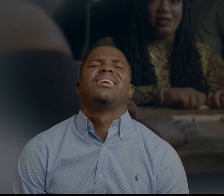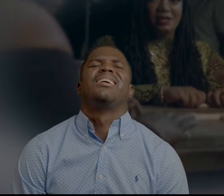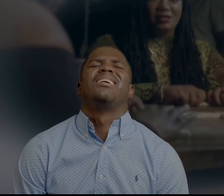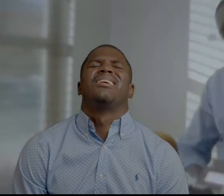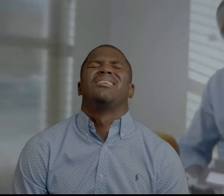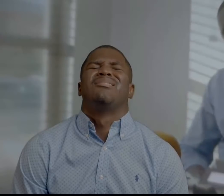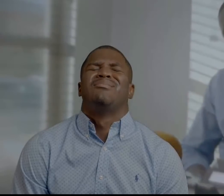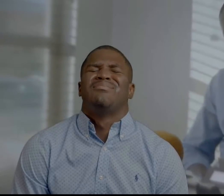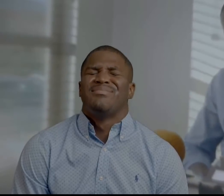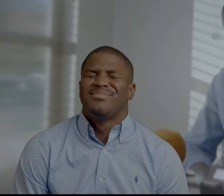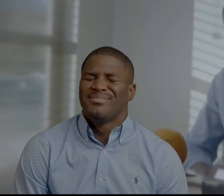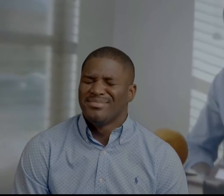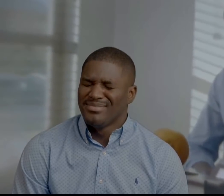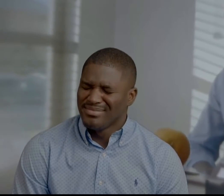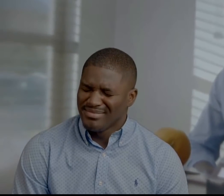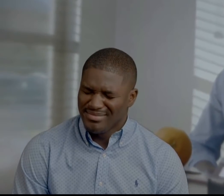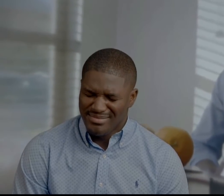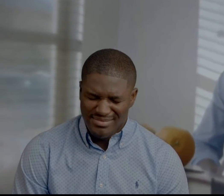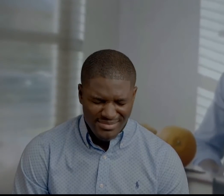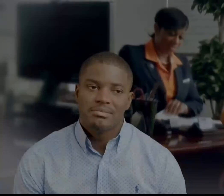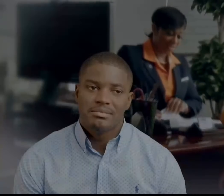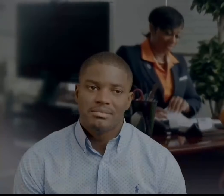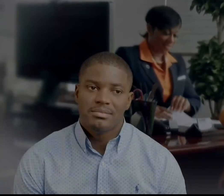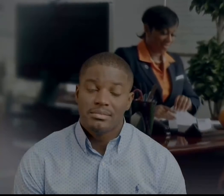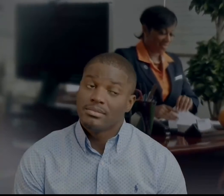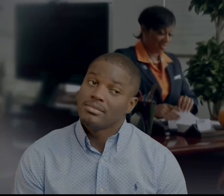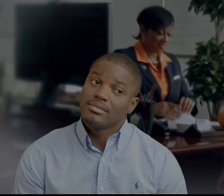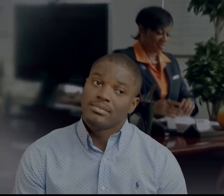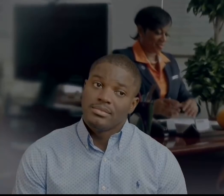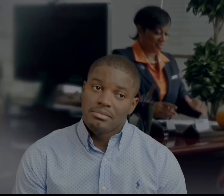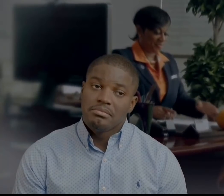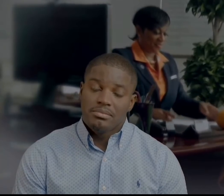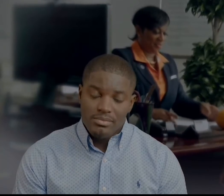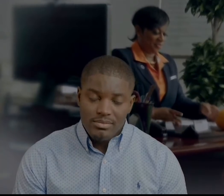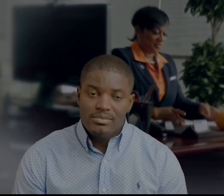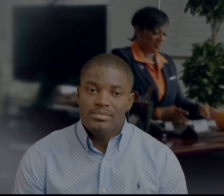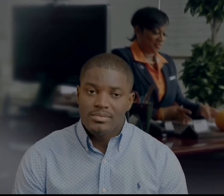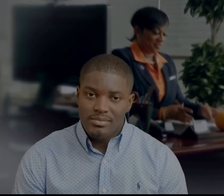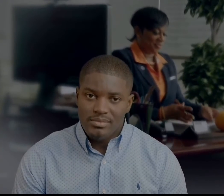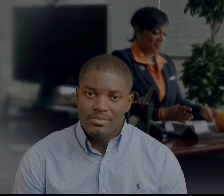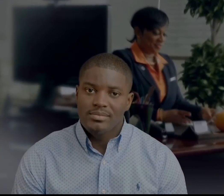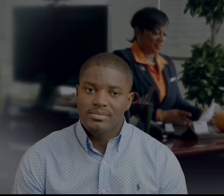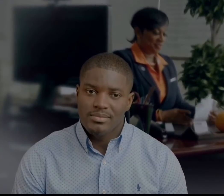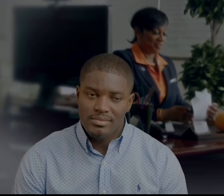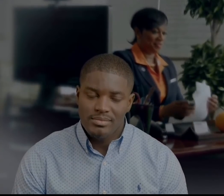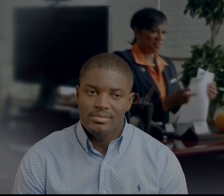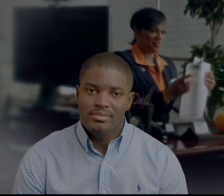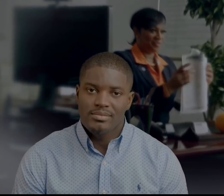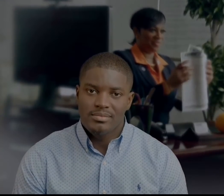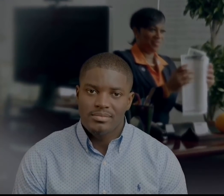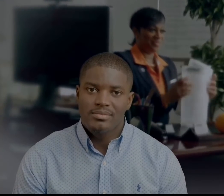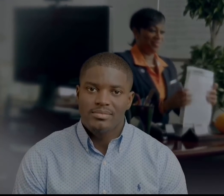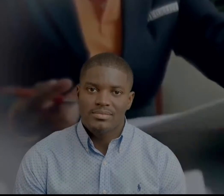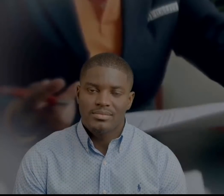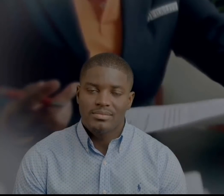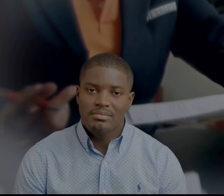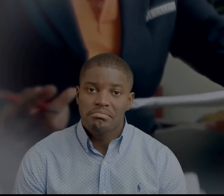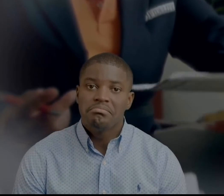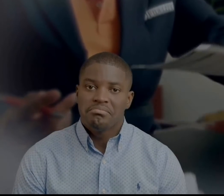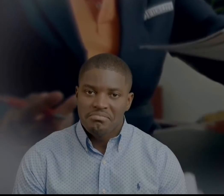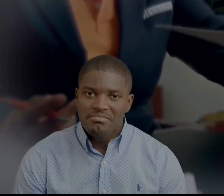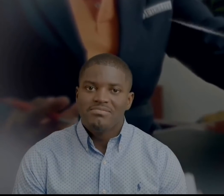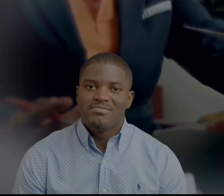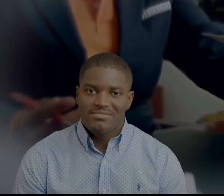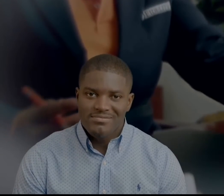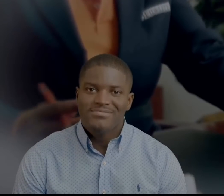salary was going to pay back all those loans. Fidelity's personal financial coaching was the best solution. Fidelity gave me a plan with a